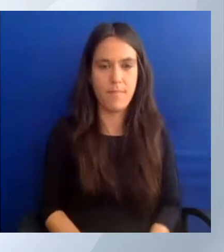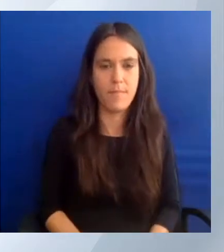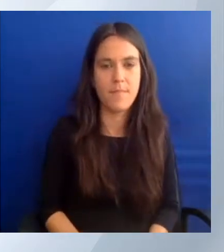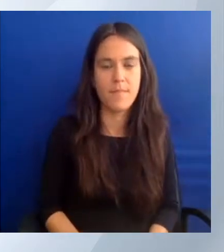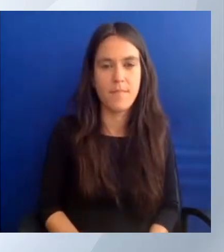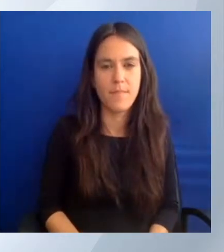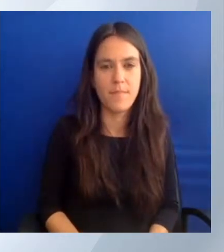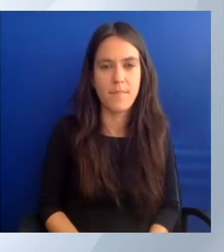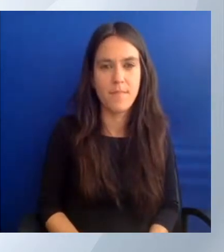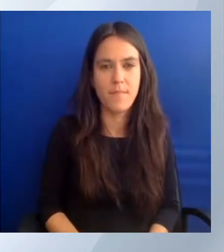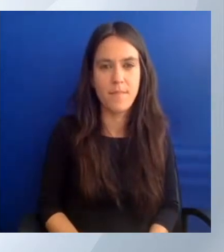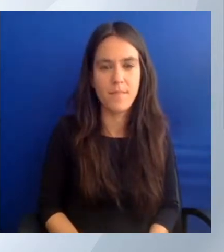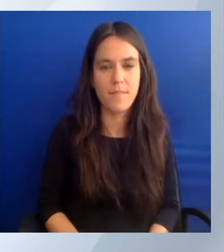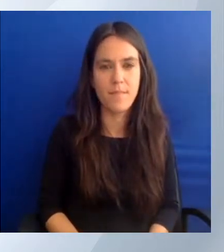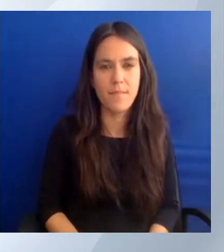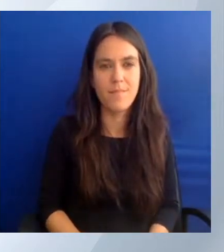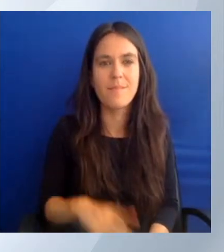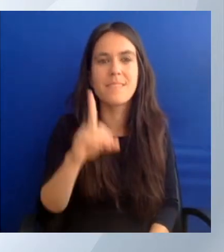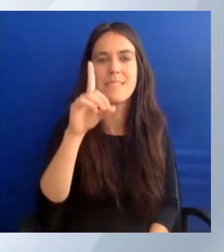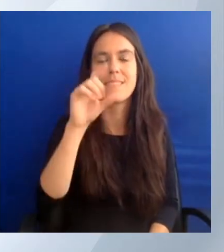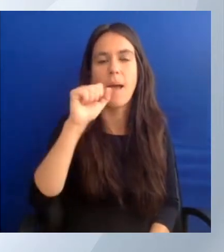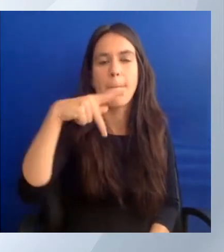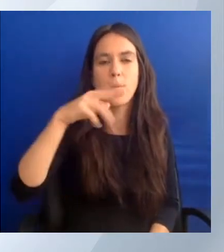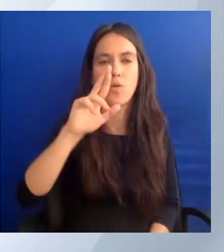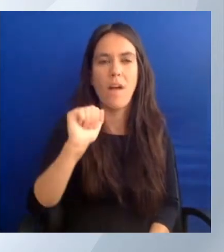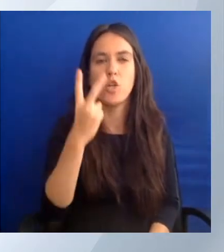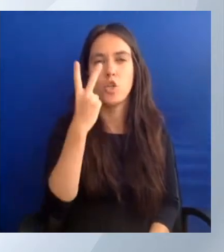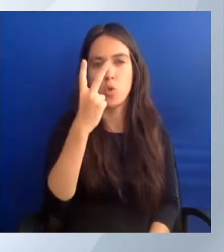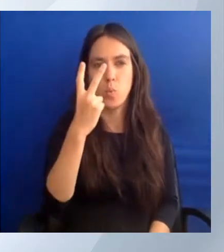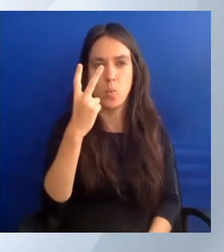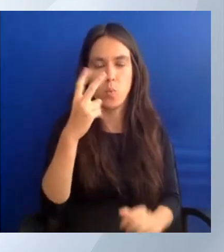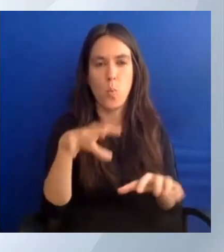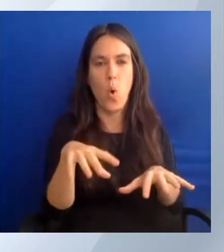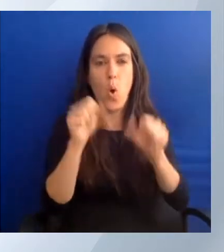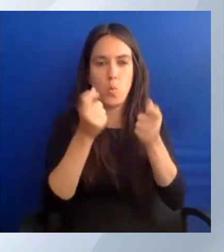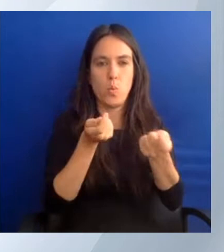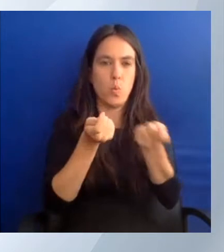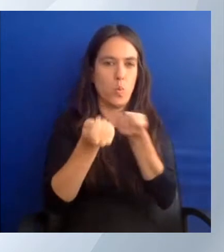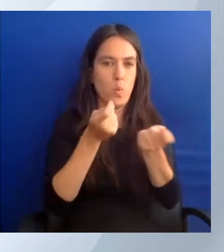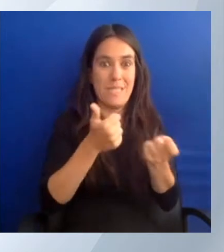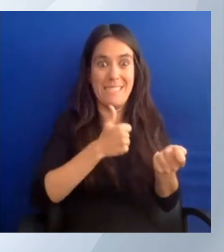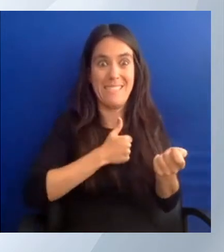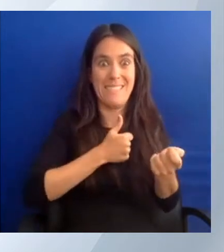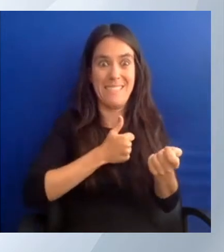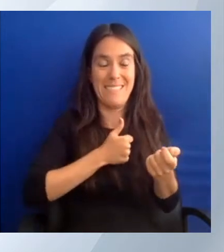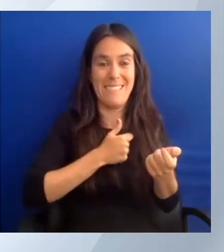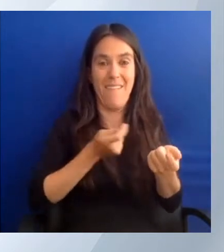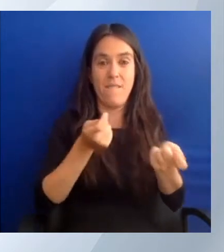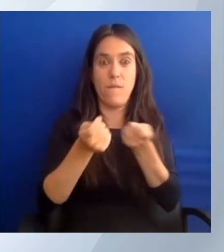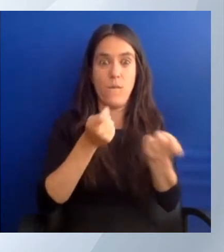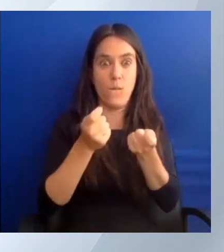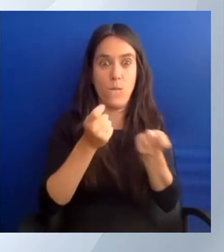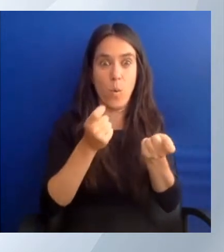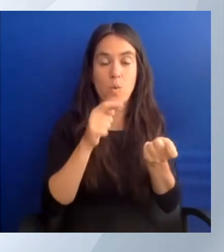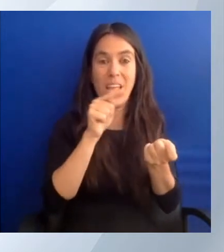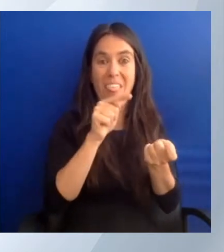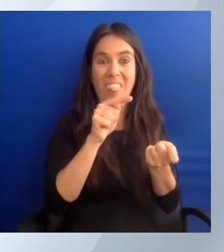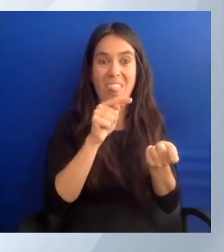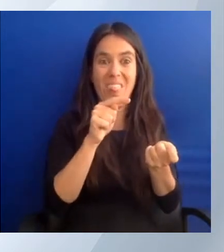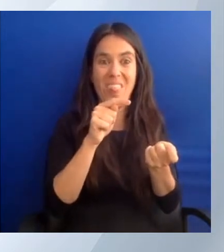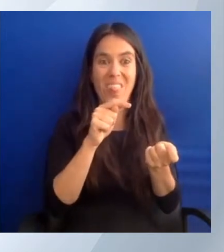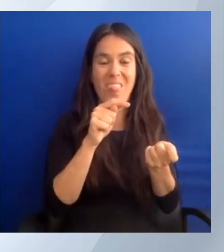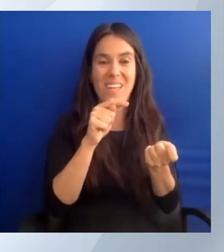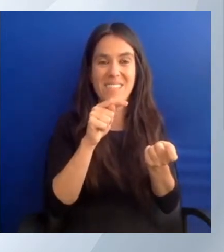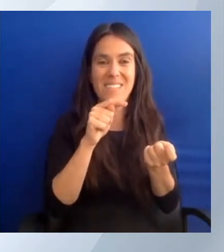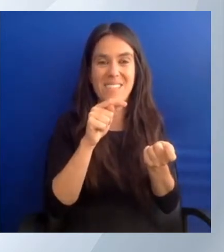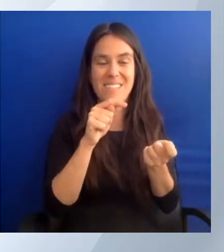Dapr has two hosting mode. First is the self-hosting mode, where the application code accesses